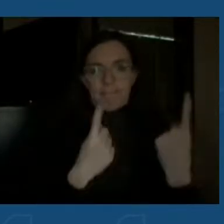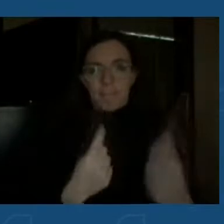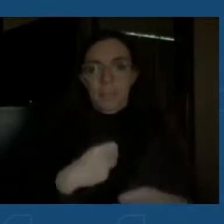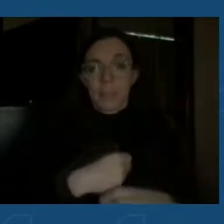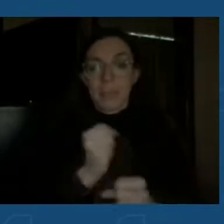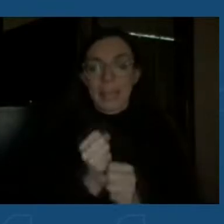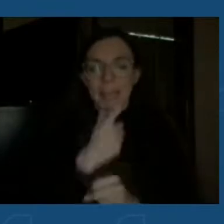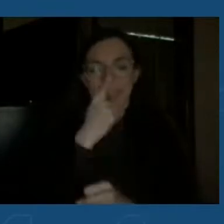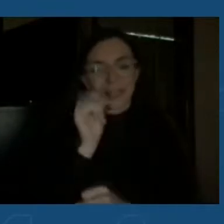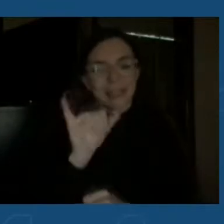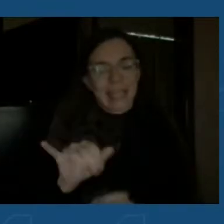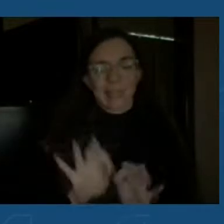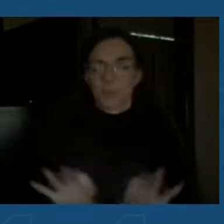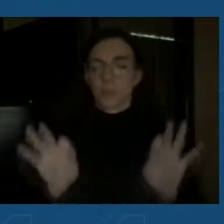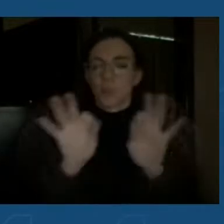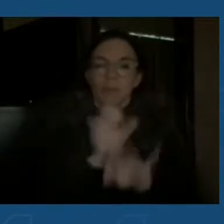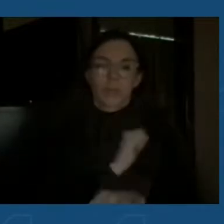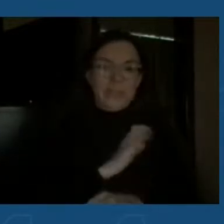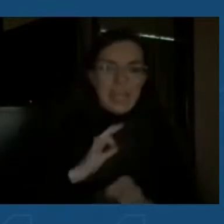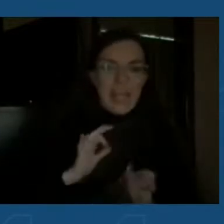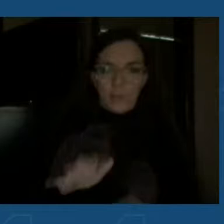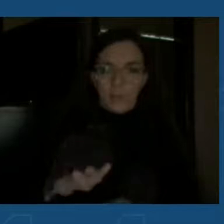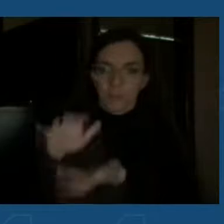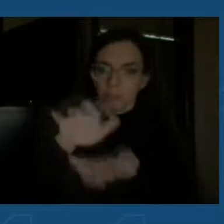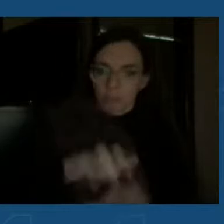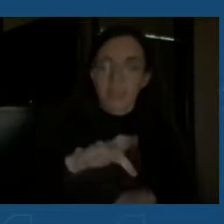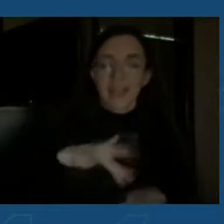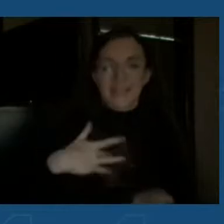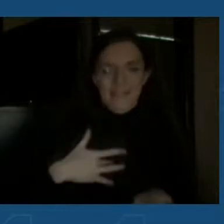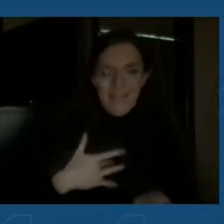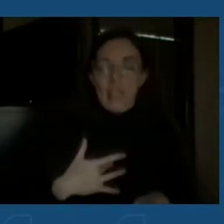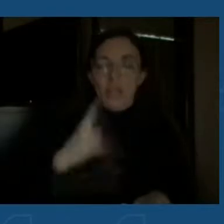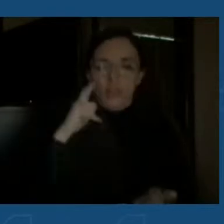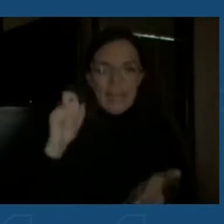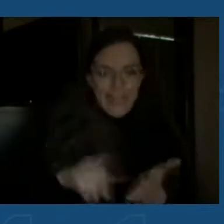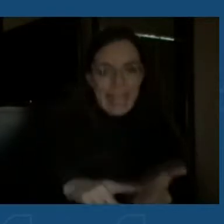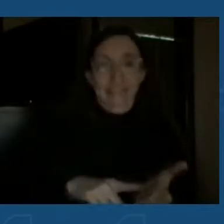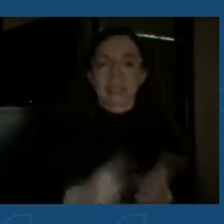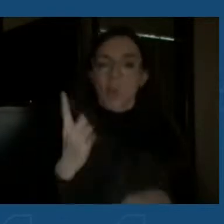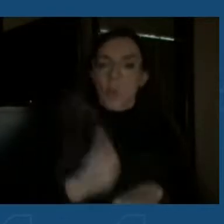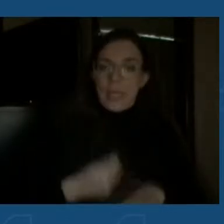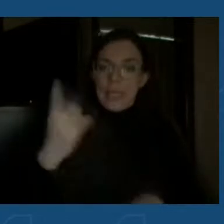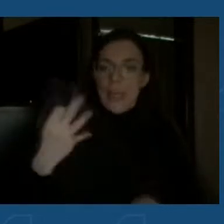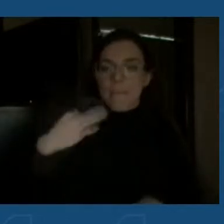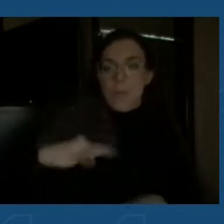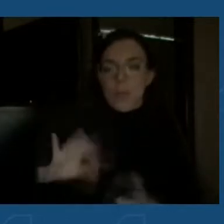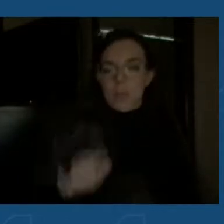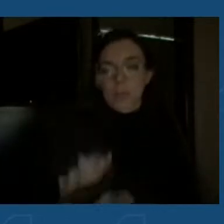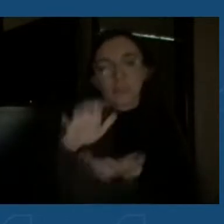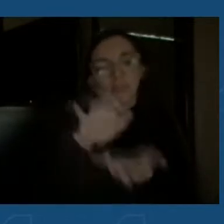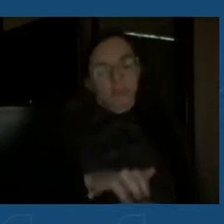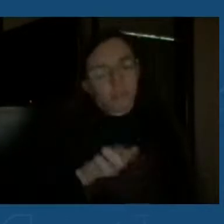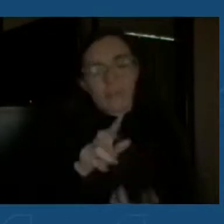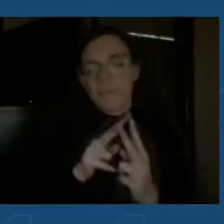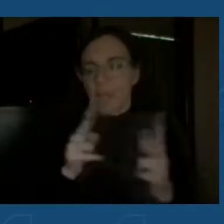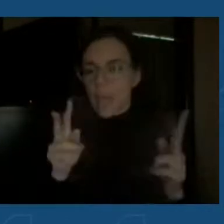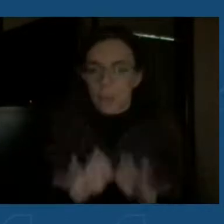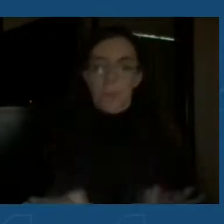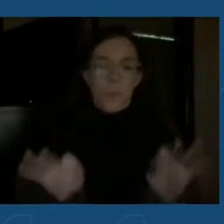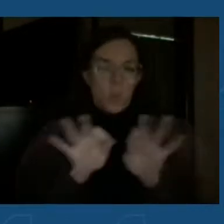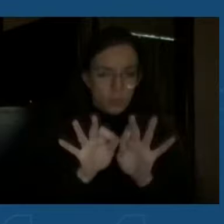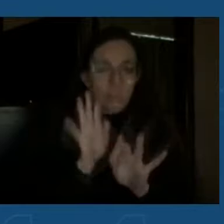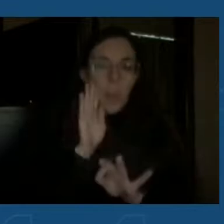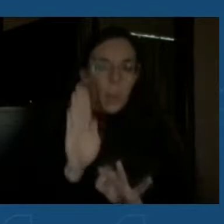very important to staff and feeling recognized. So the bonuses that you referred to, the one-time bonuses, are extremely important, and I'm sure they will be greatly